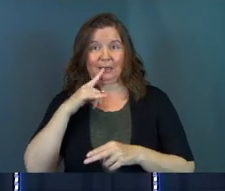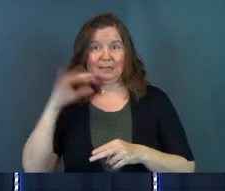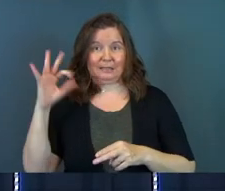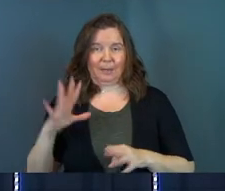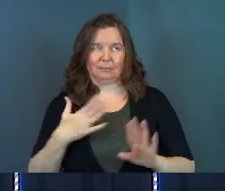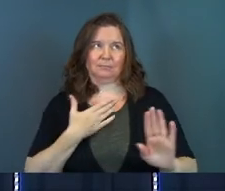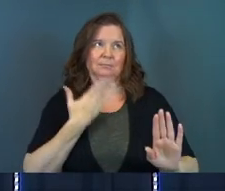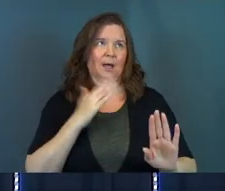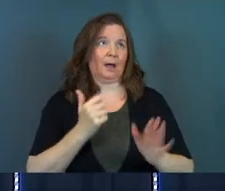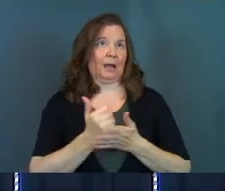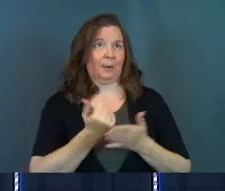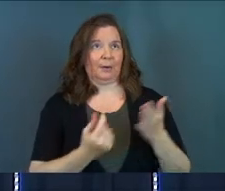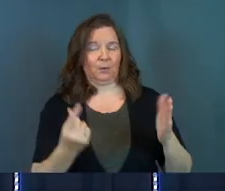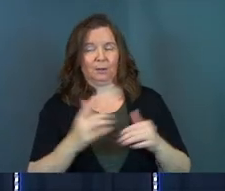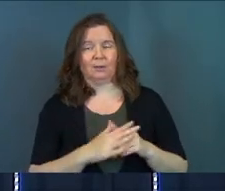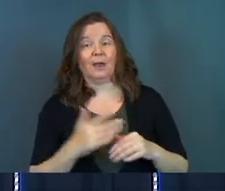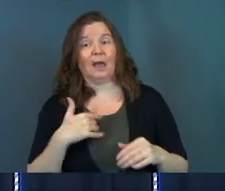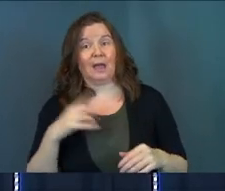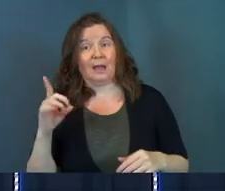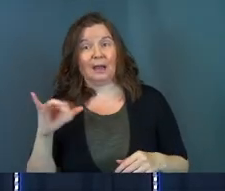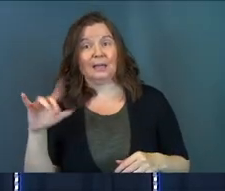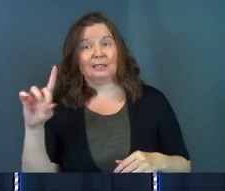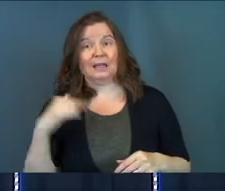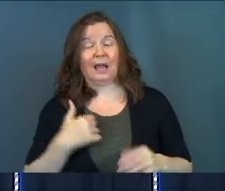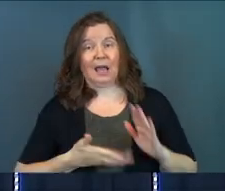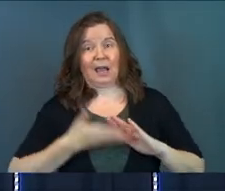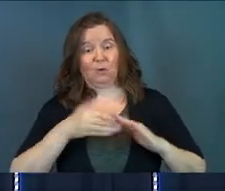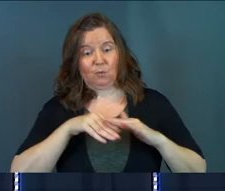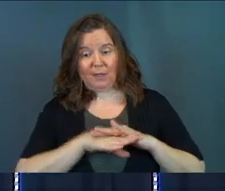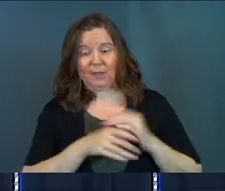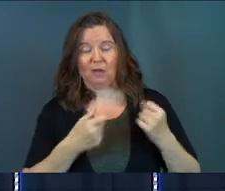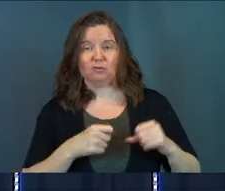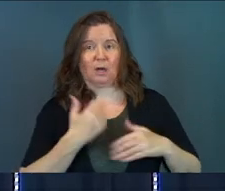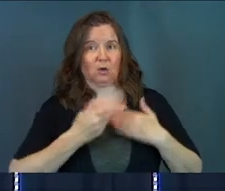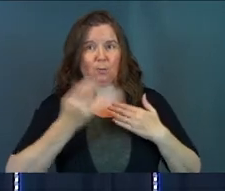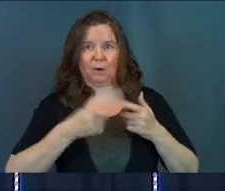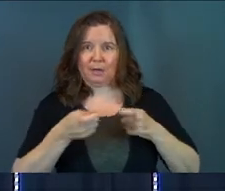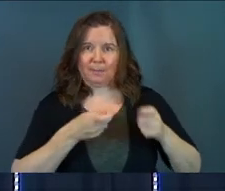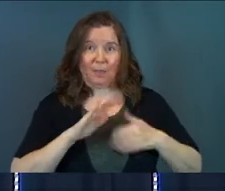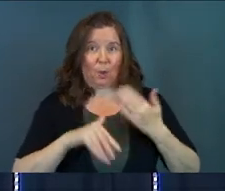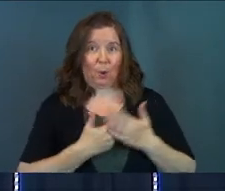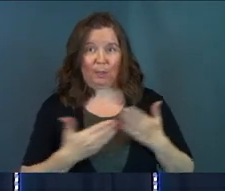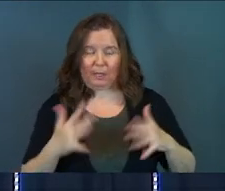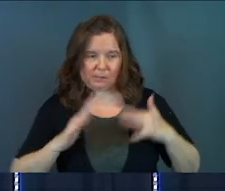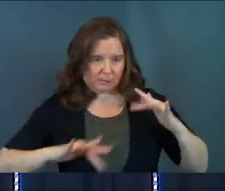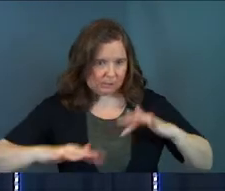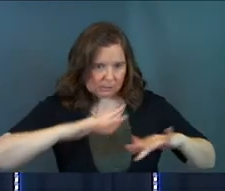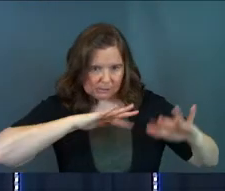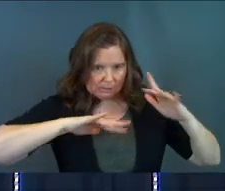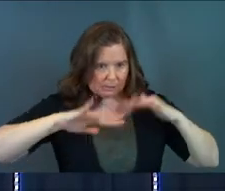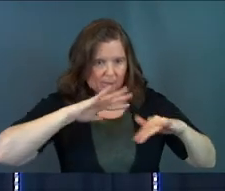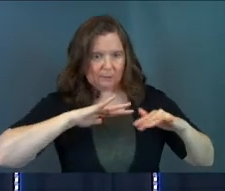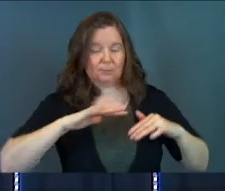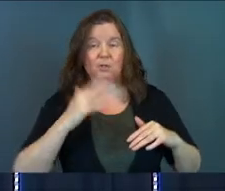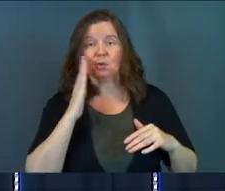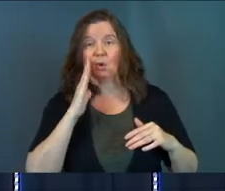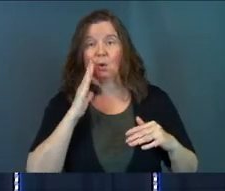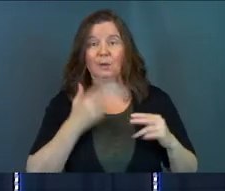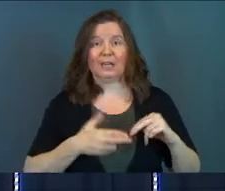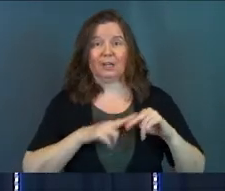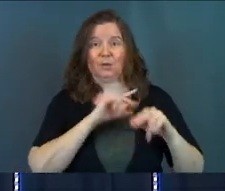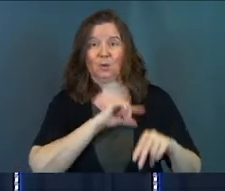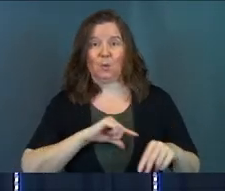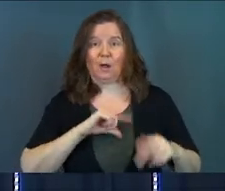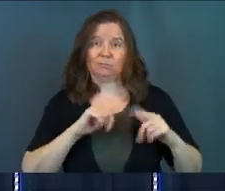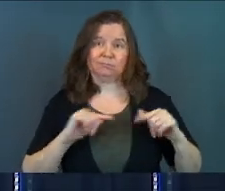everybody. And I did. And I ran in there and tried to project manage that whole thing, you know, and increase